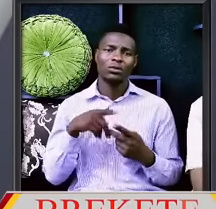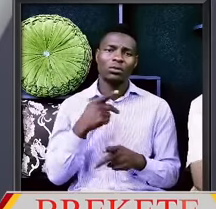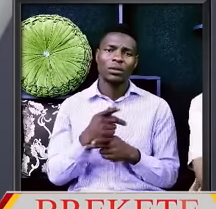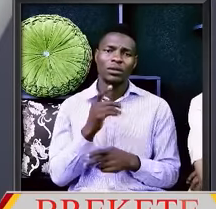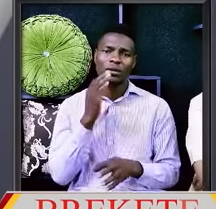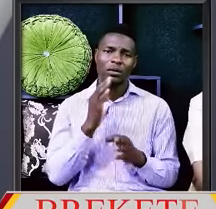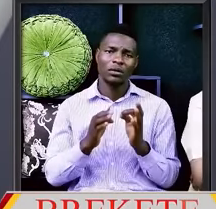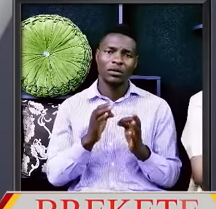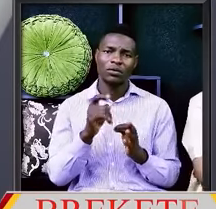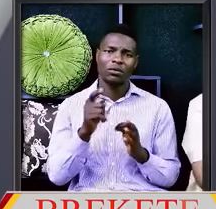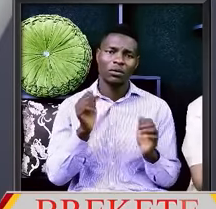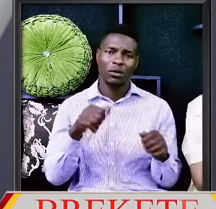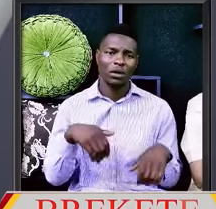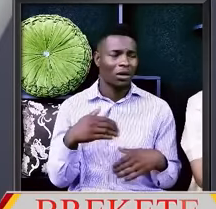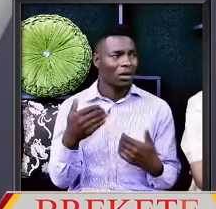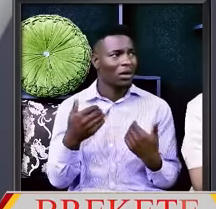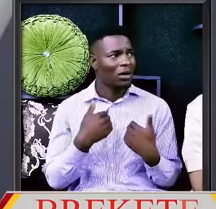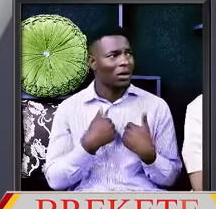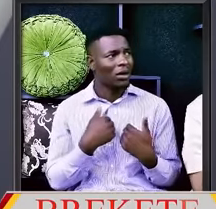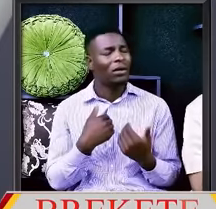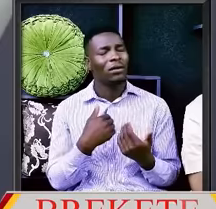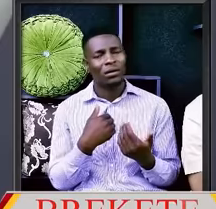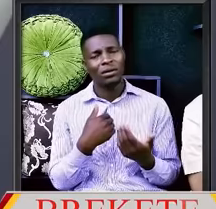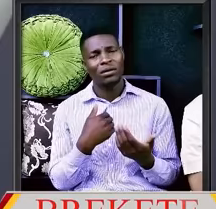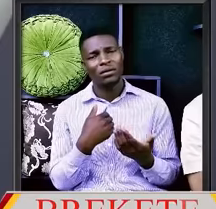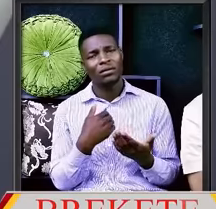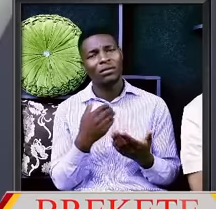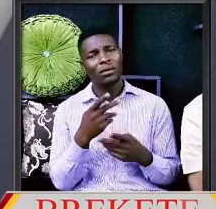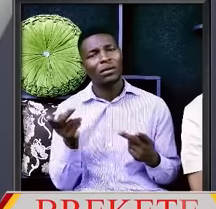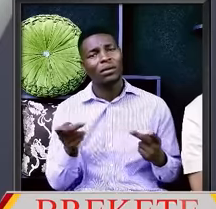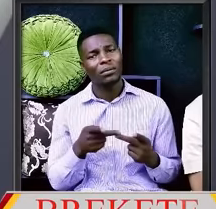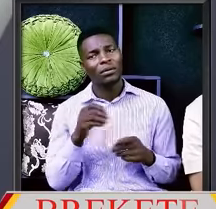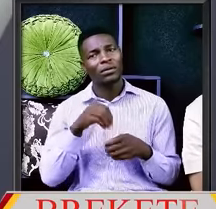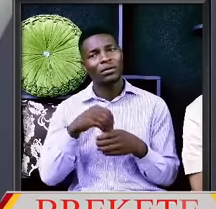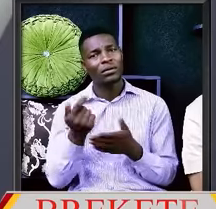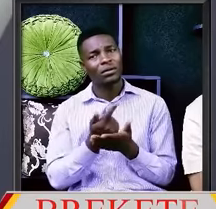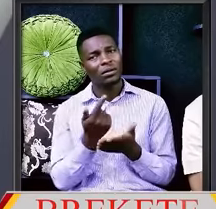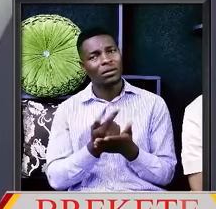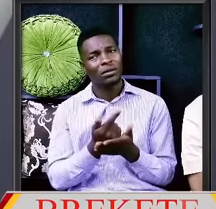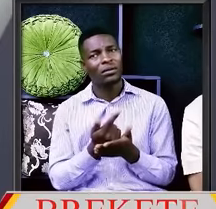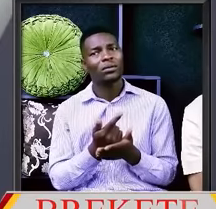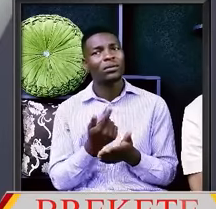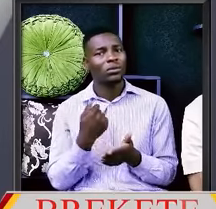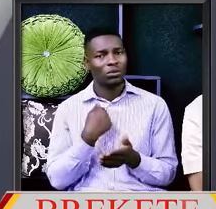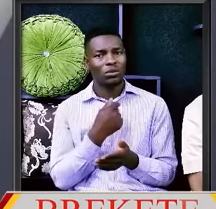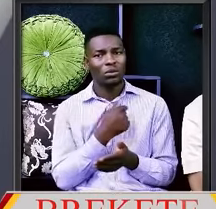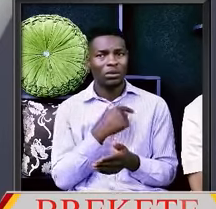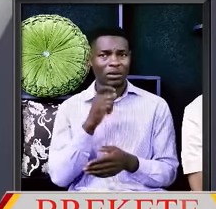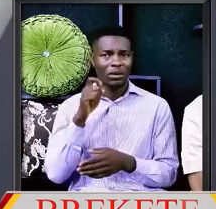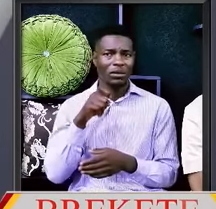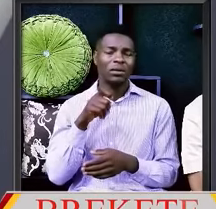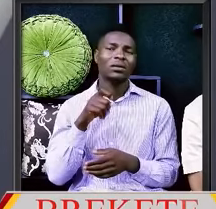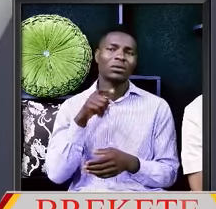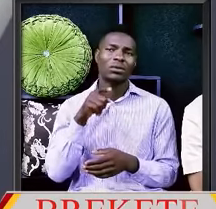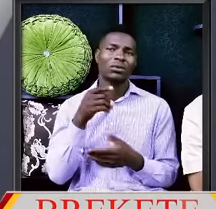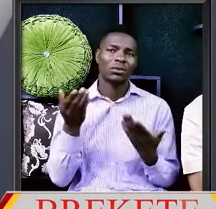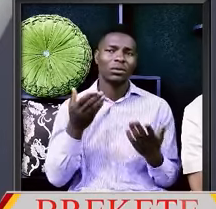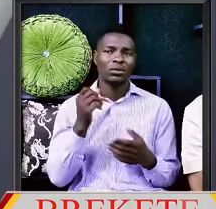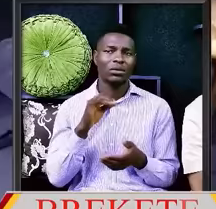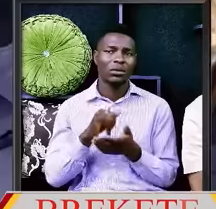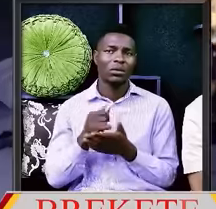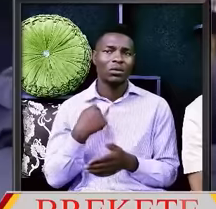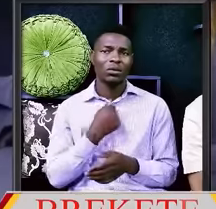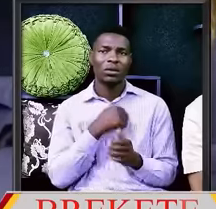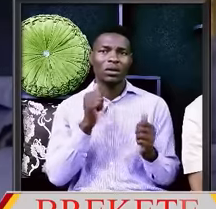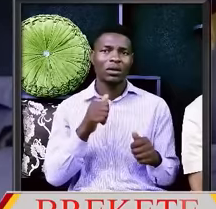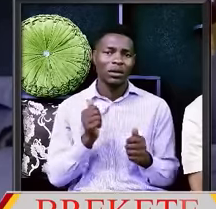have in Ghana. Ghana needs you here, so at least we can be following your program and bringing issues to you to help us